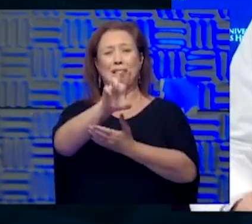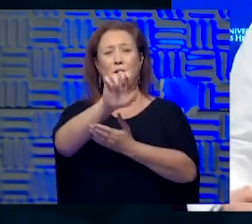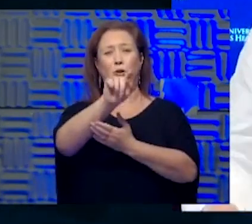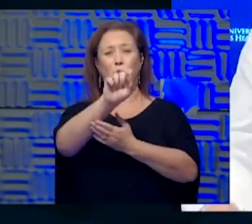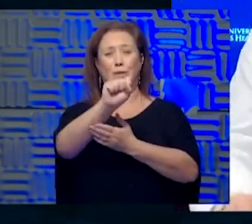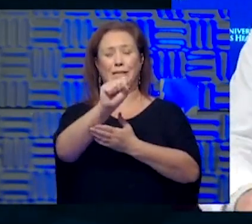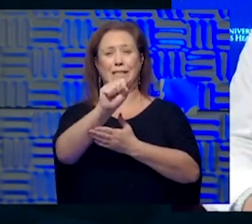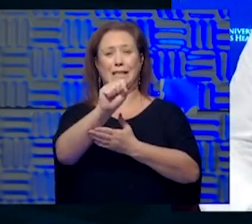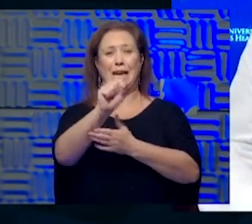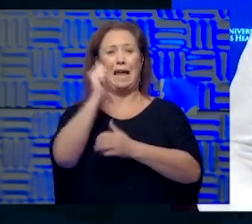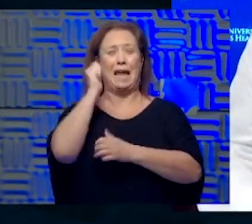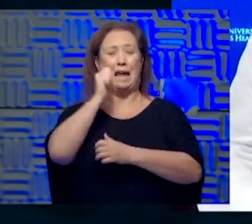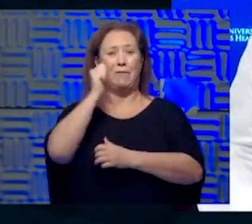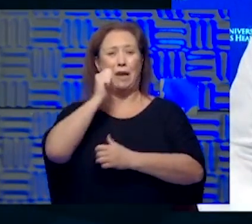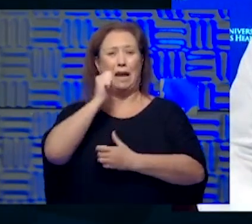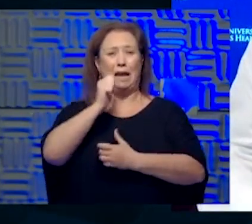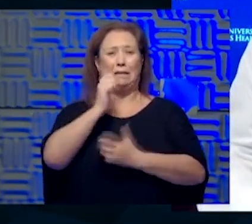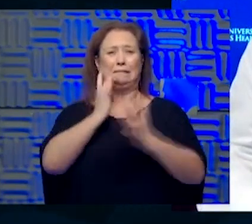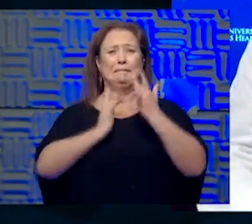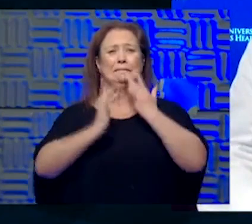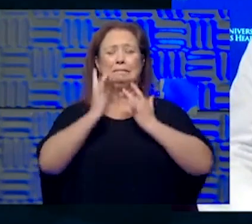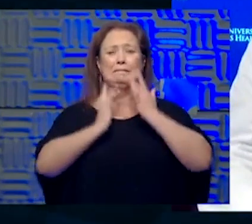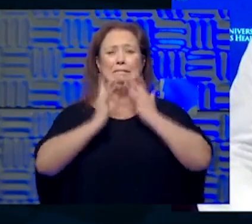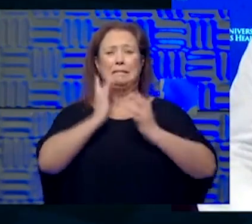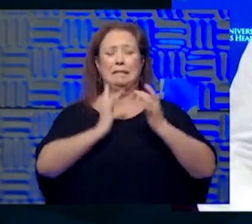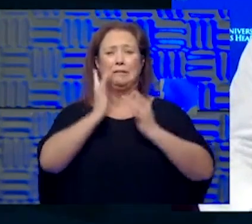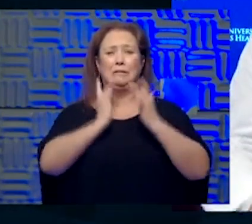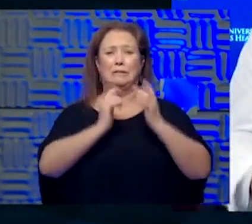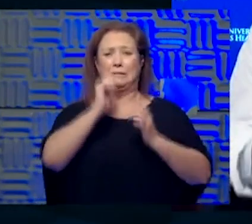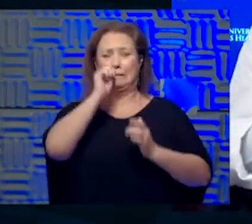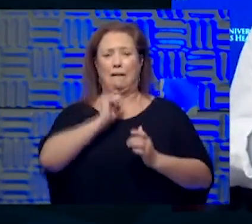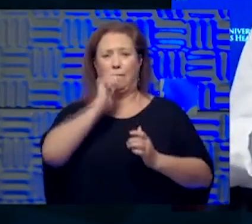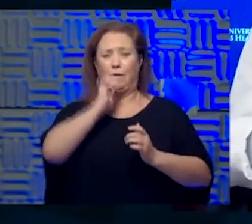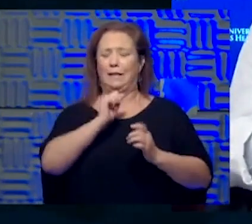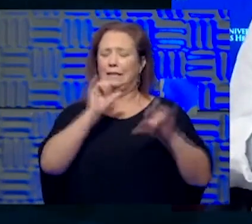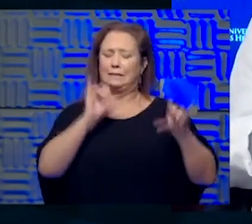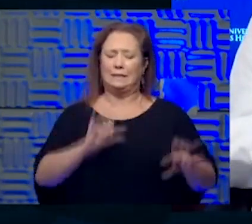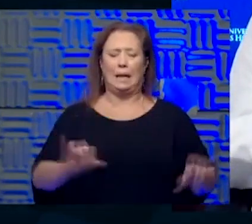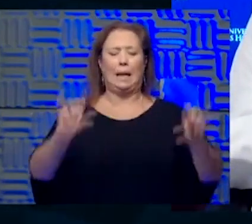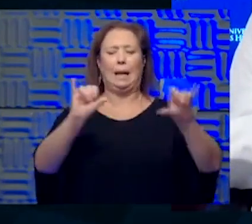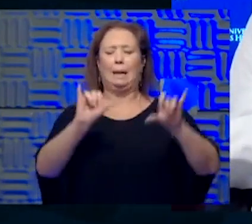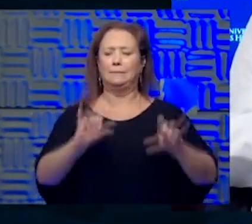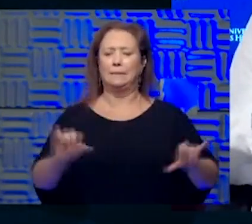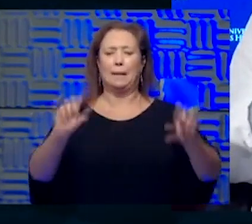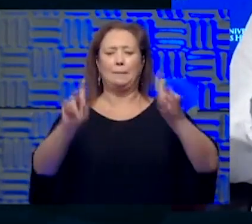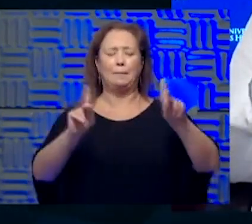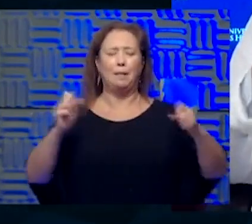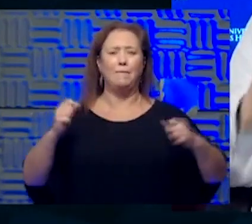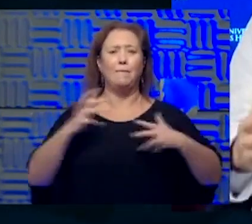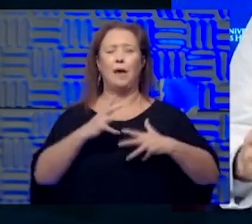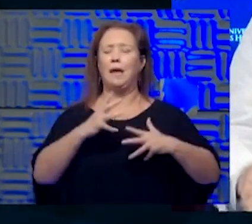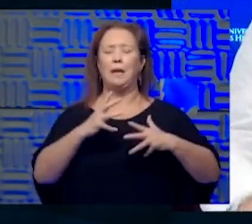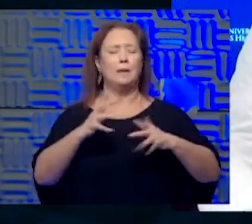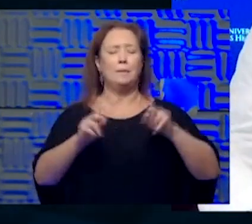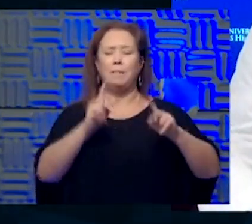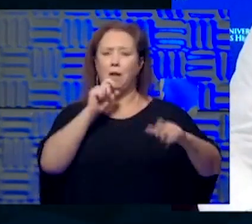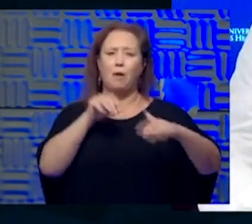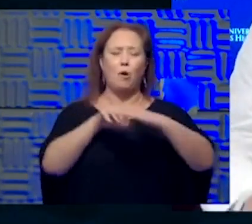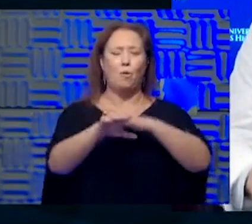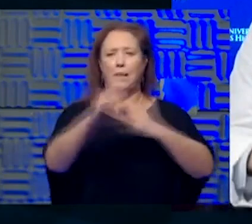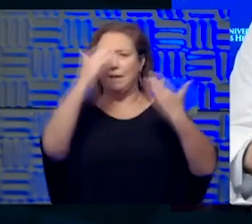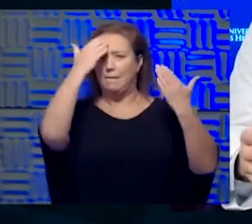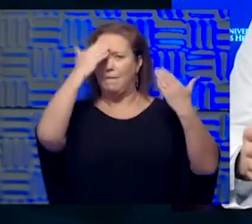a shortage. And I think that the Community Blood Center is suffering from some of the same things, with people being afraid and people not